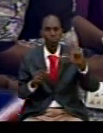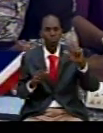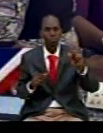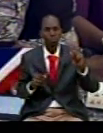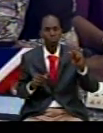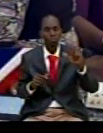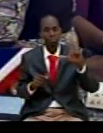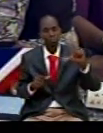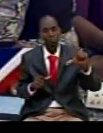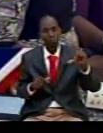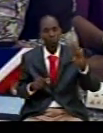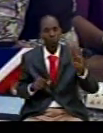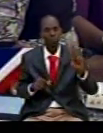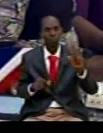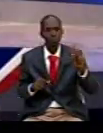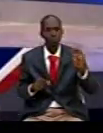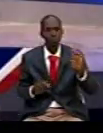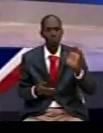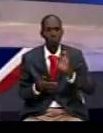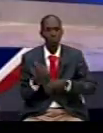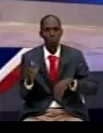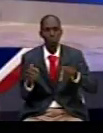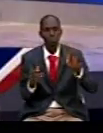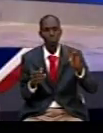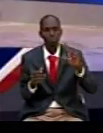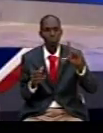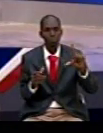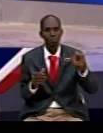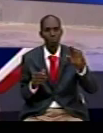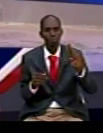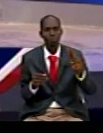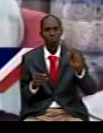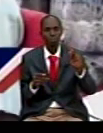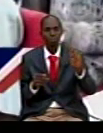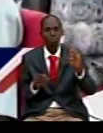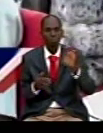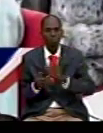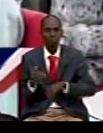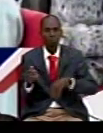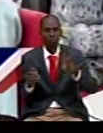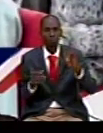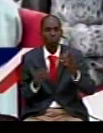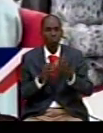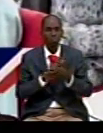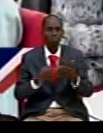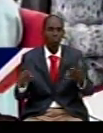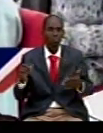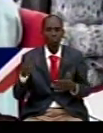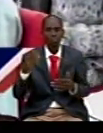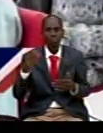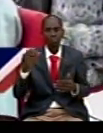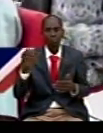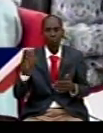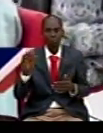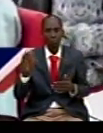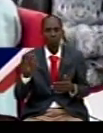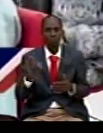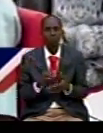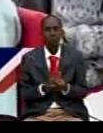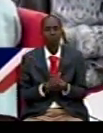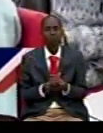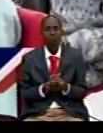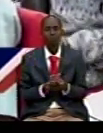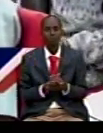7. Luke chapter 7. I'm looking at verse 12. Luke chapter 7,